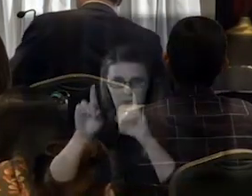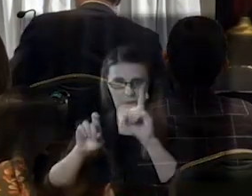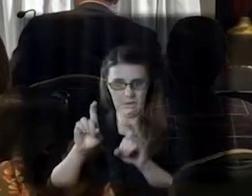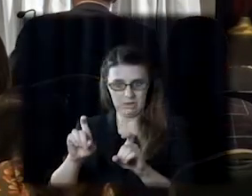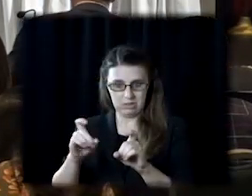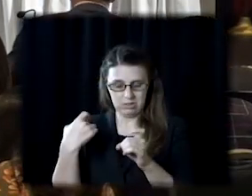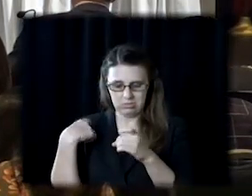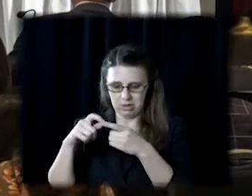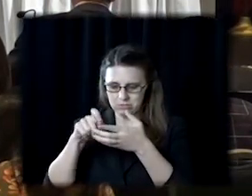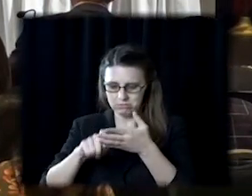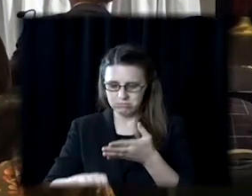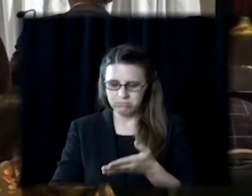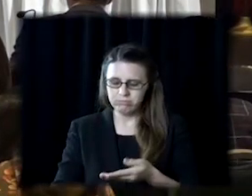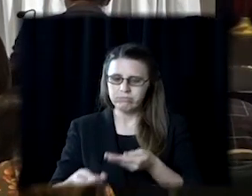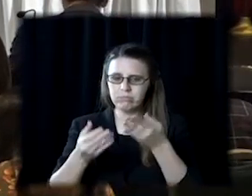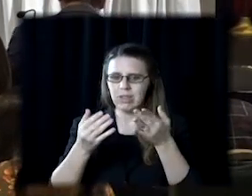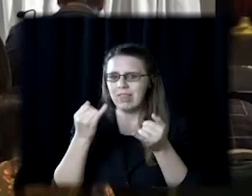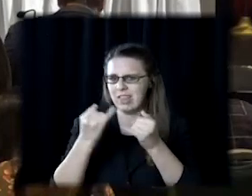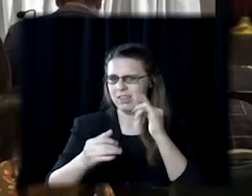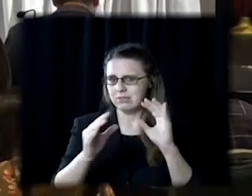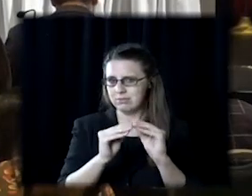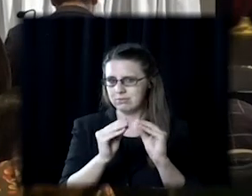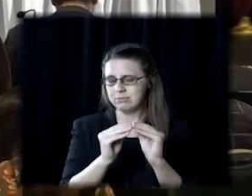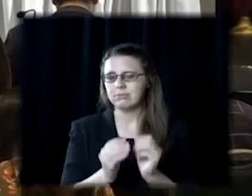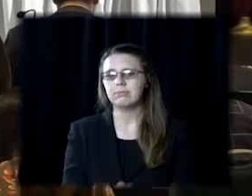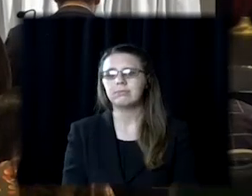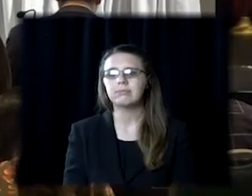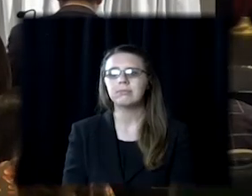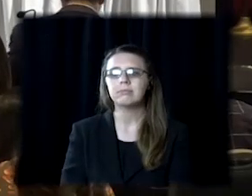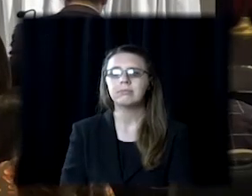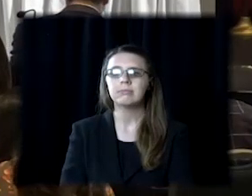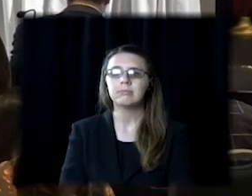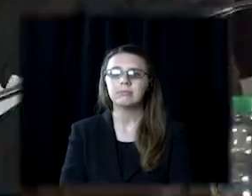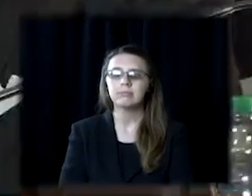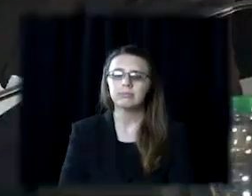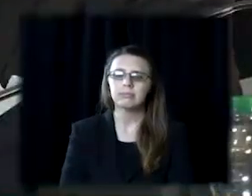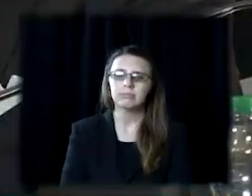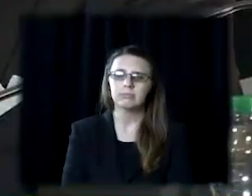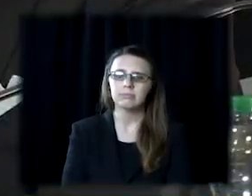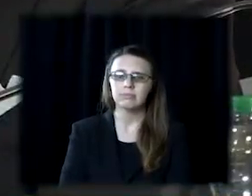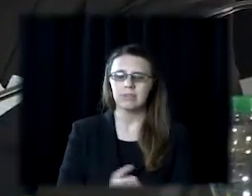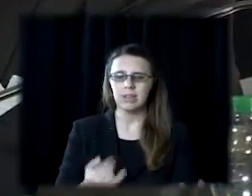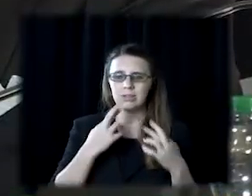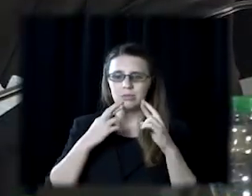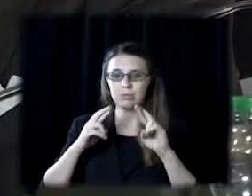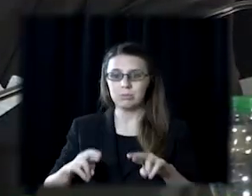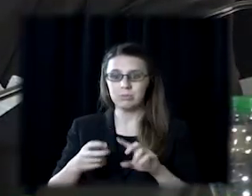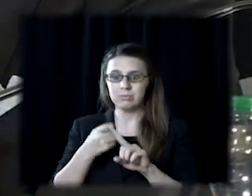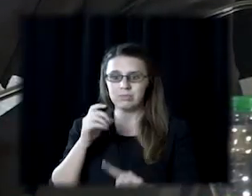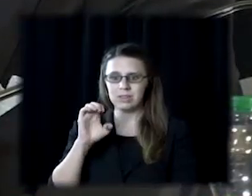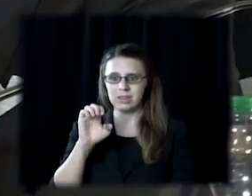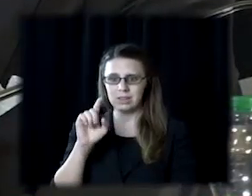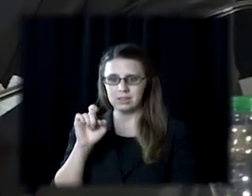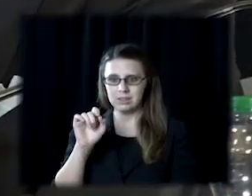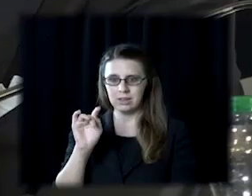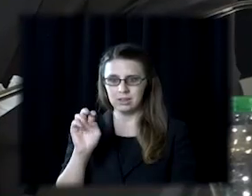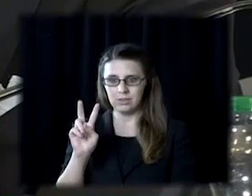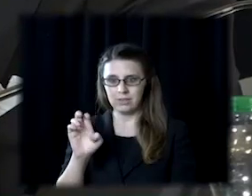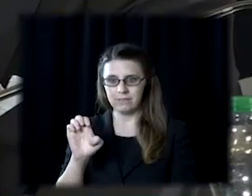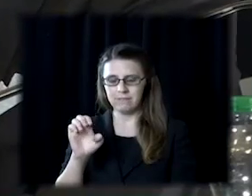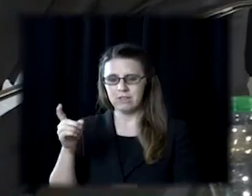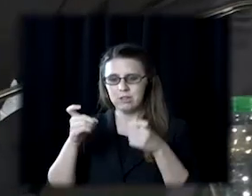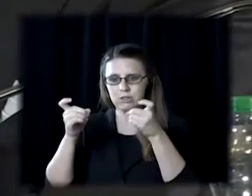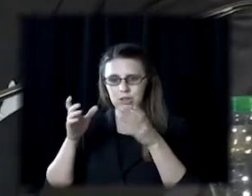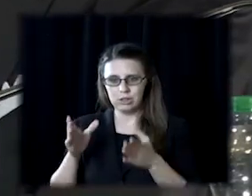conference. Now let's move on to the report by the Executive Director. I would like to ask Mr. Esco to provide a